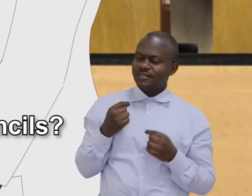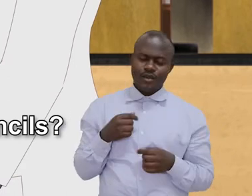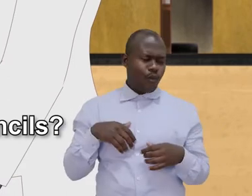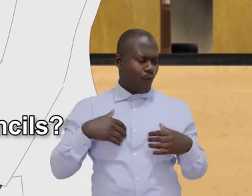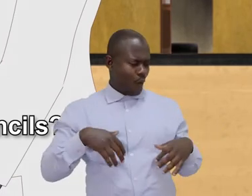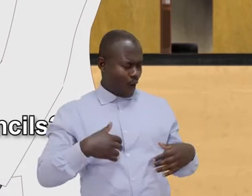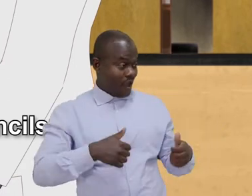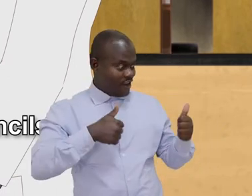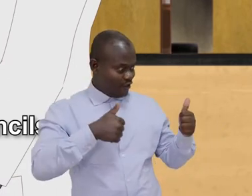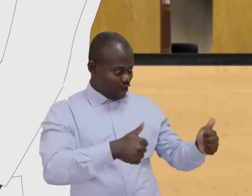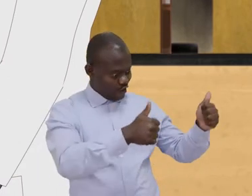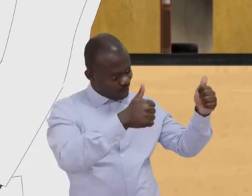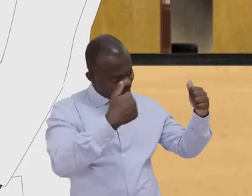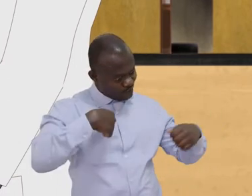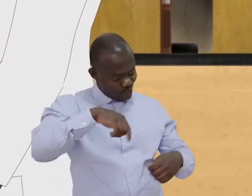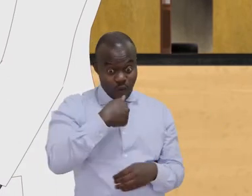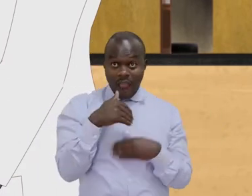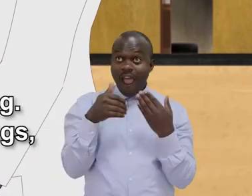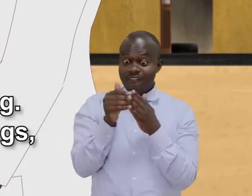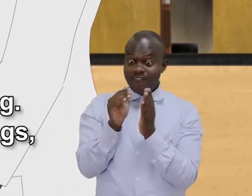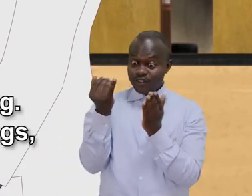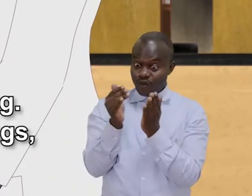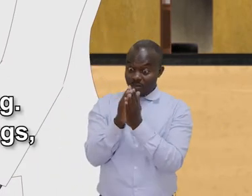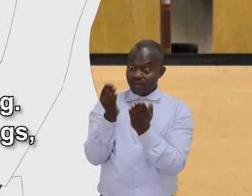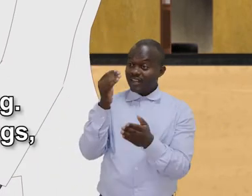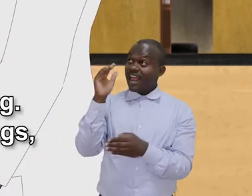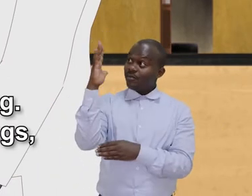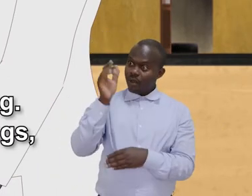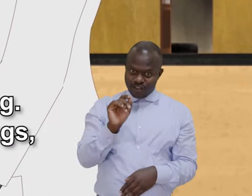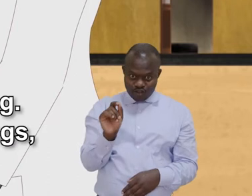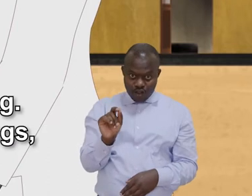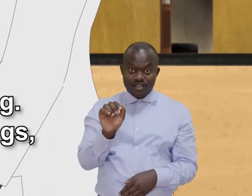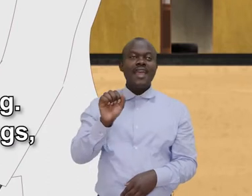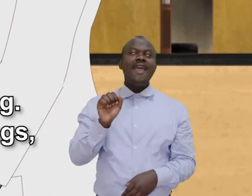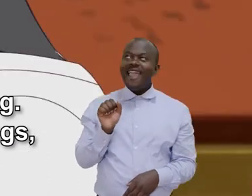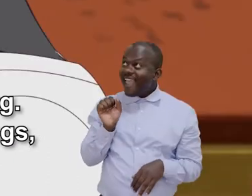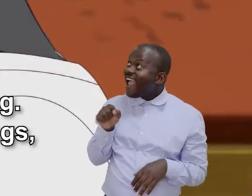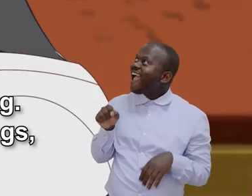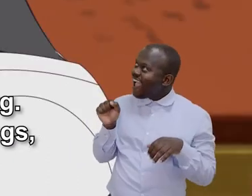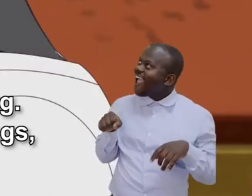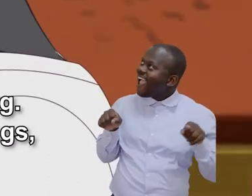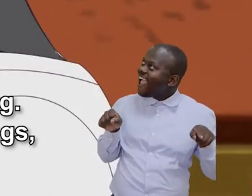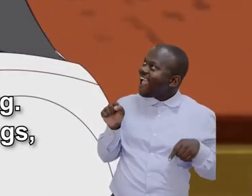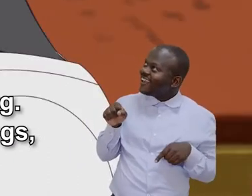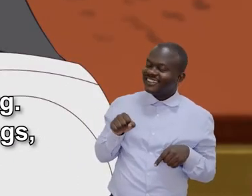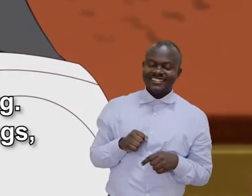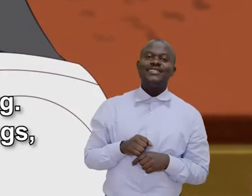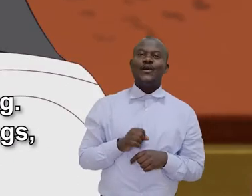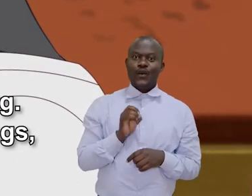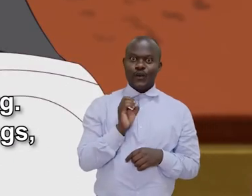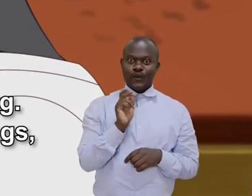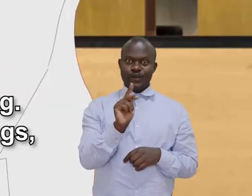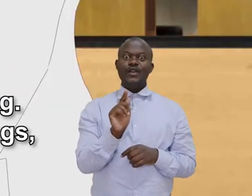and pencils? Yes. Okay. Go ahead and start drawing. Remember